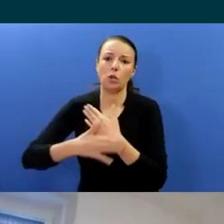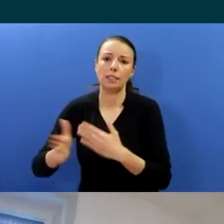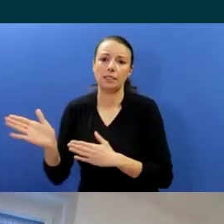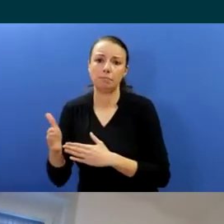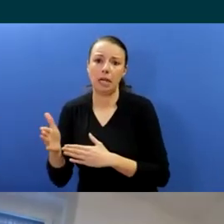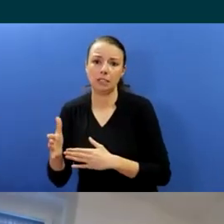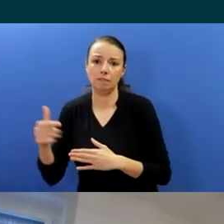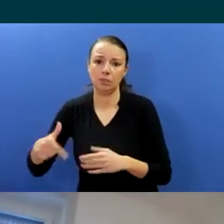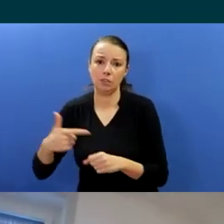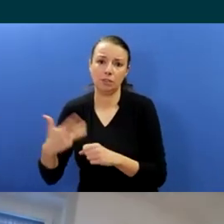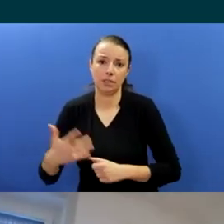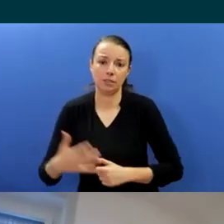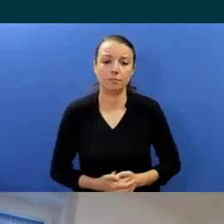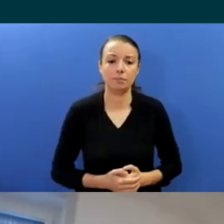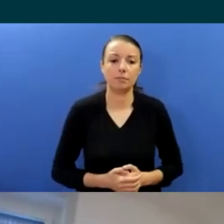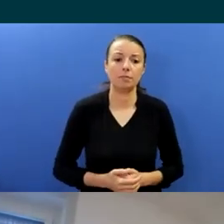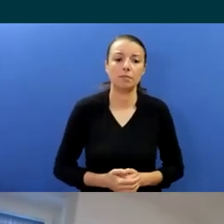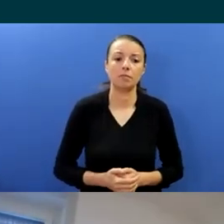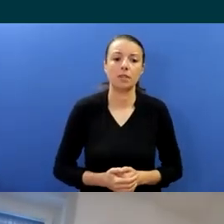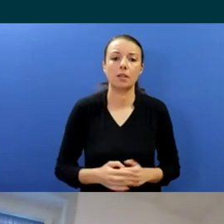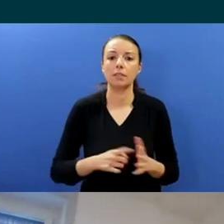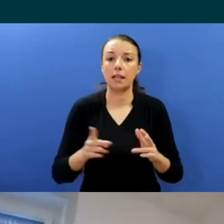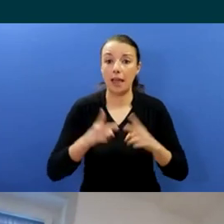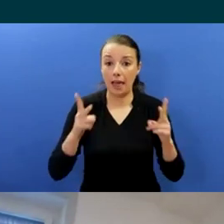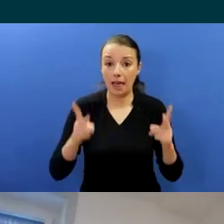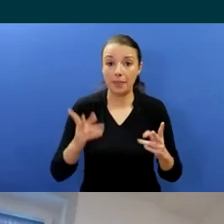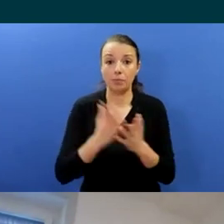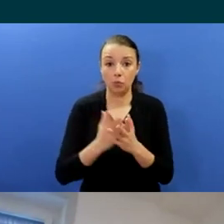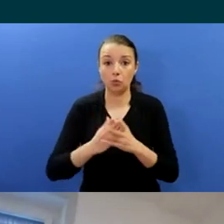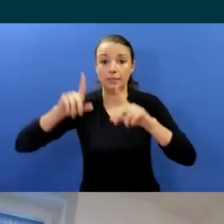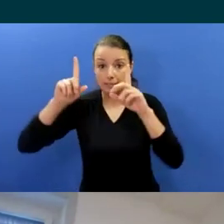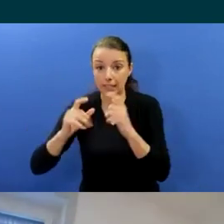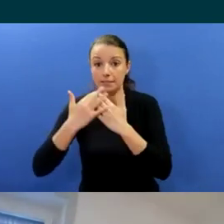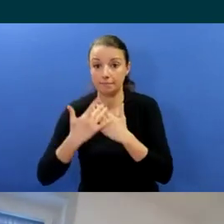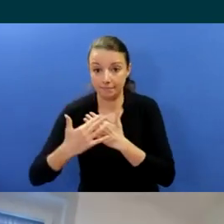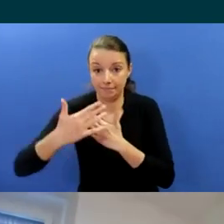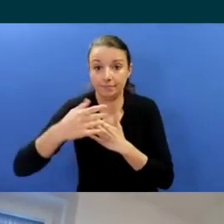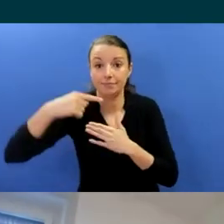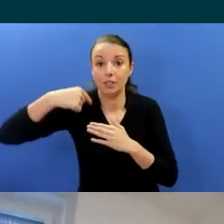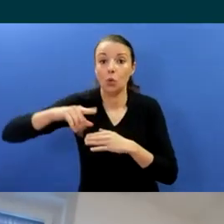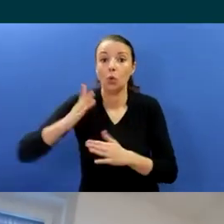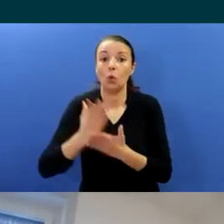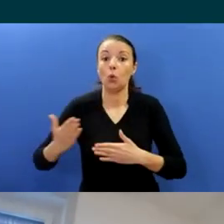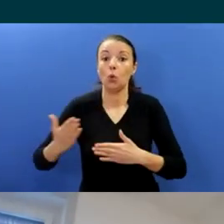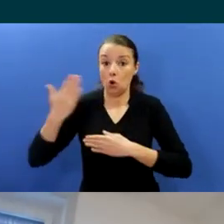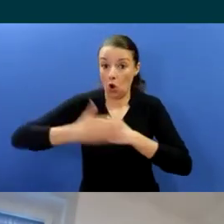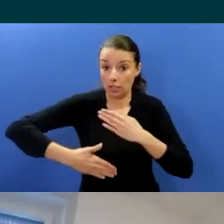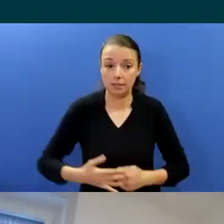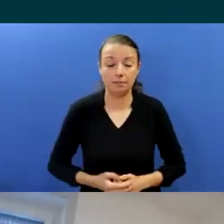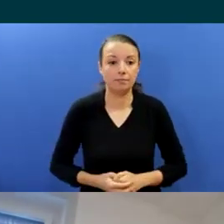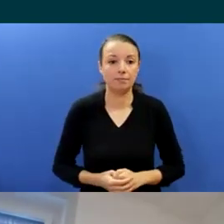implementation phase will be concluded as well. And only then we also can make like a final